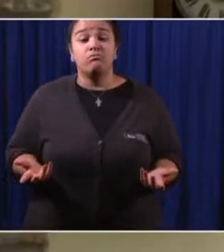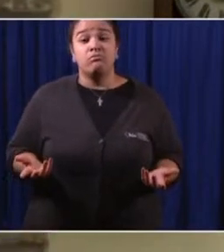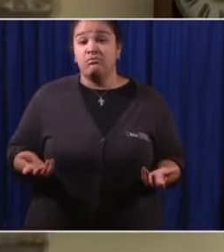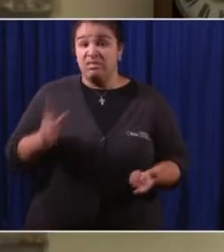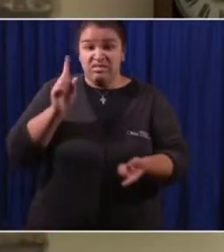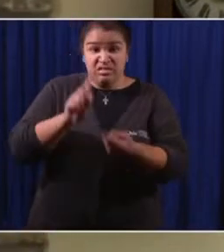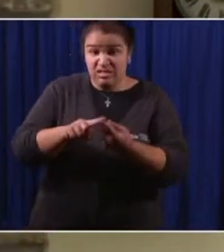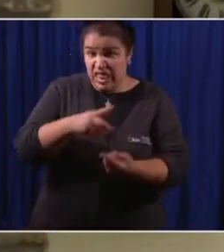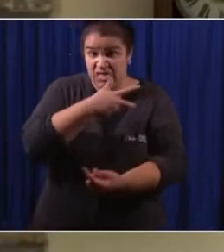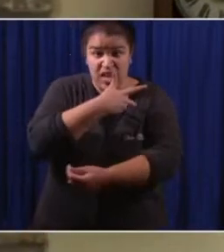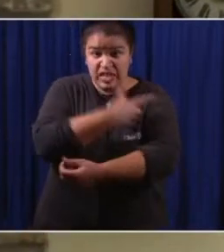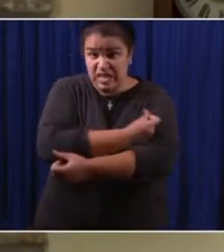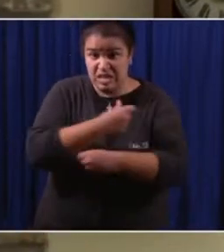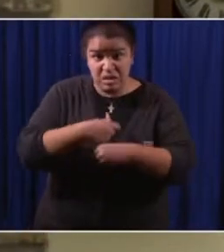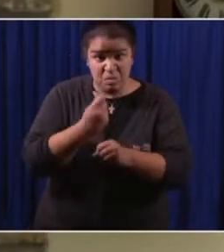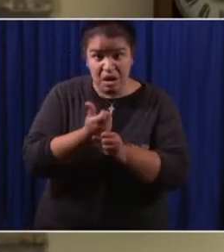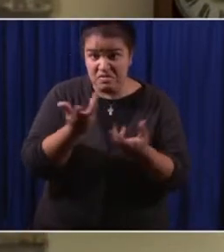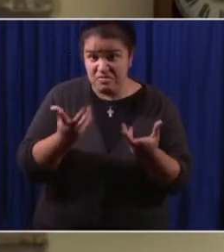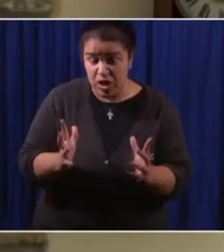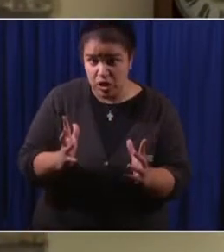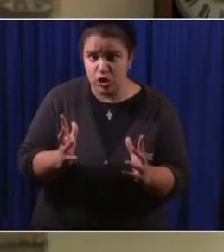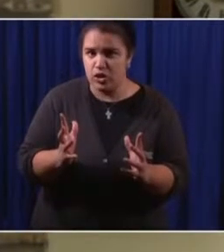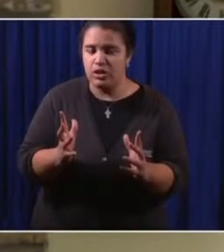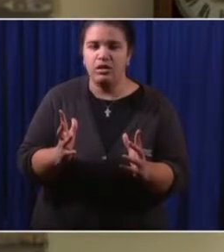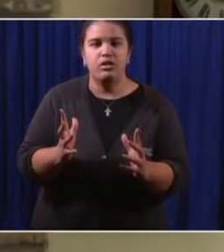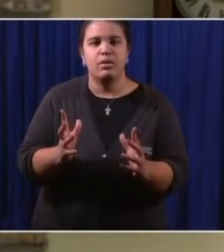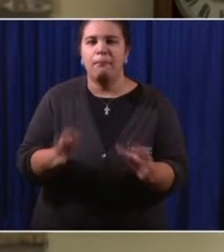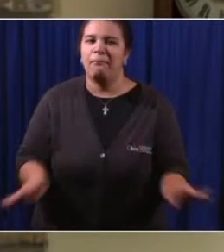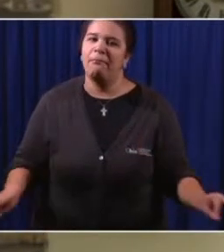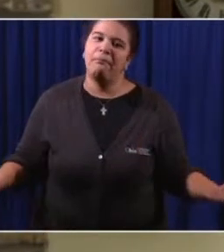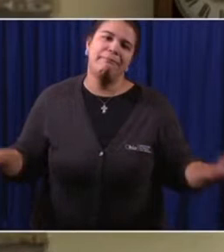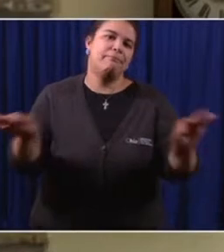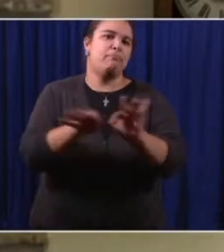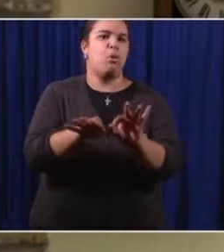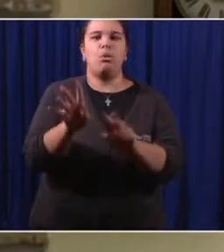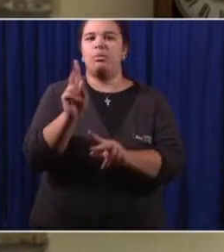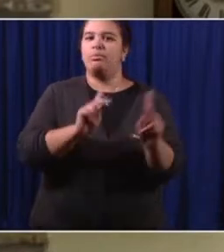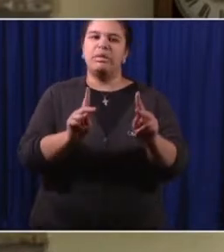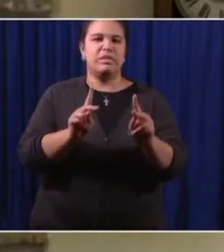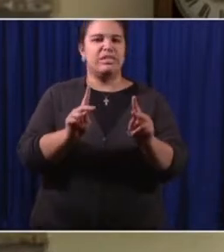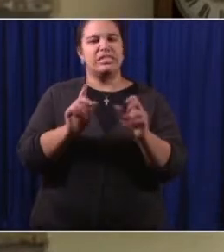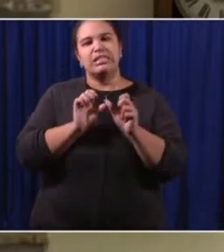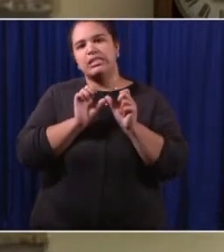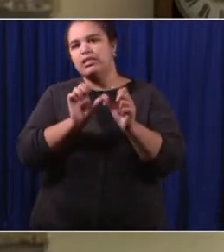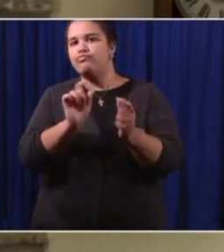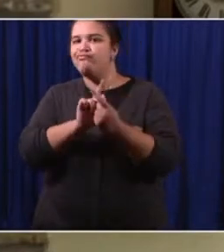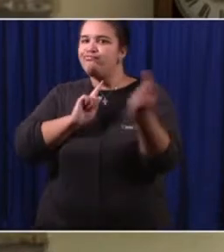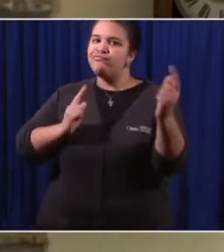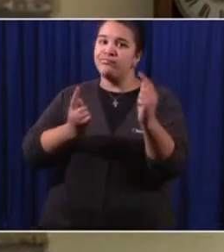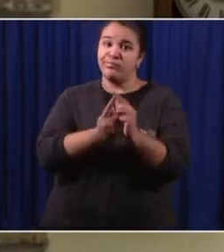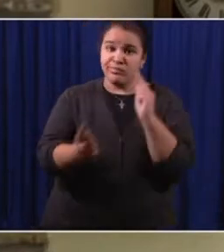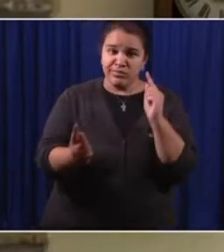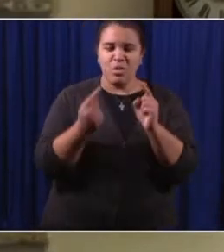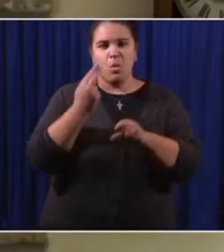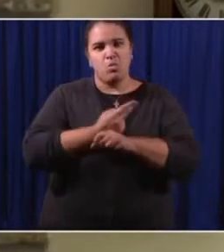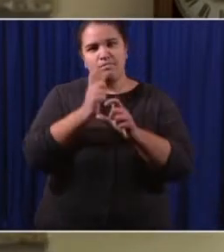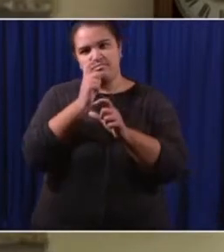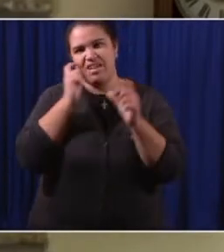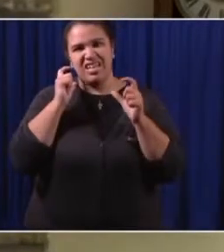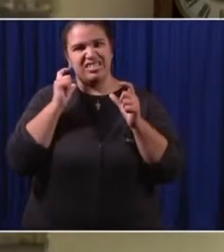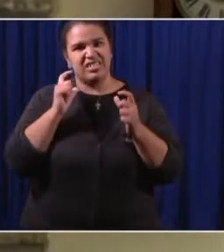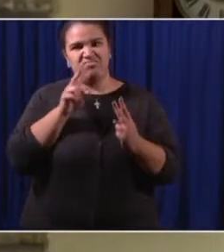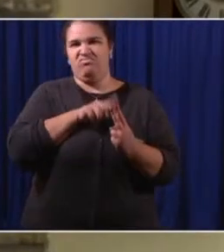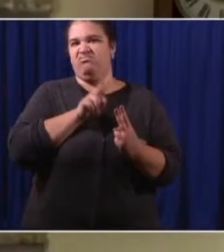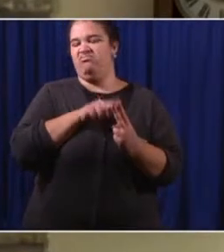the mask and the social distancing are absolutely, the key things that